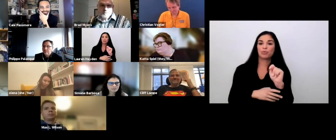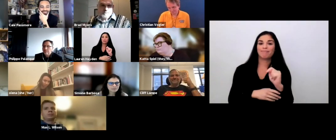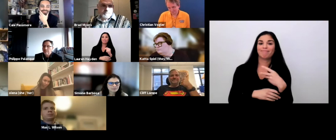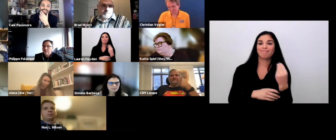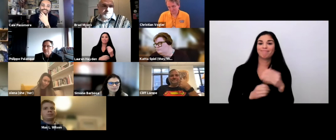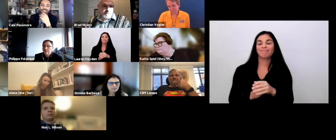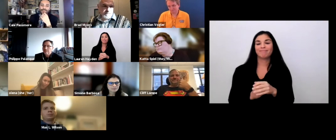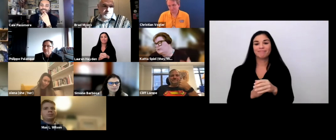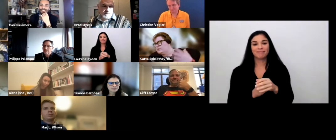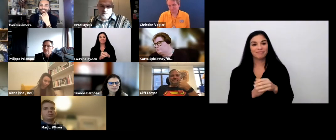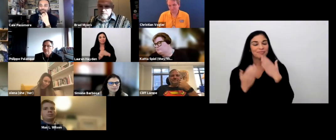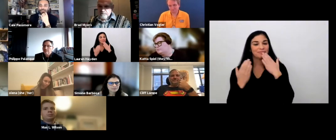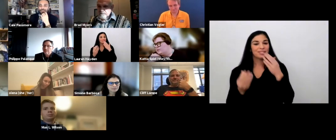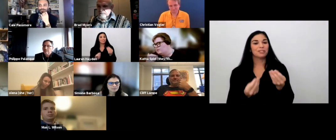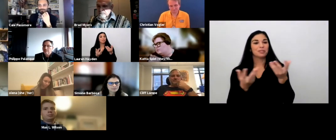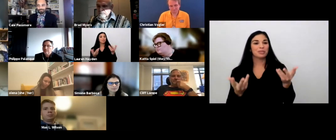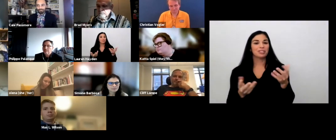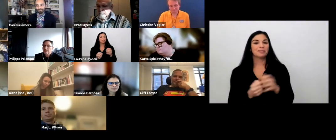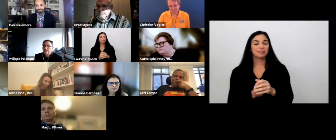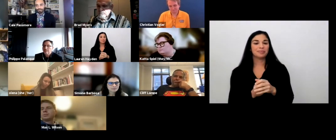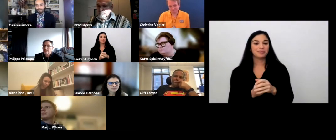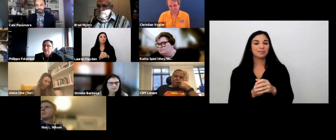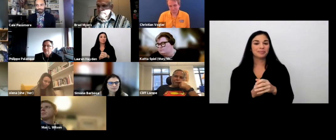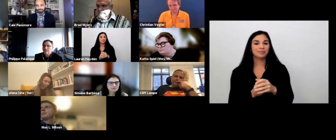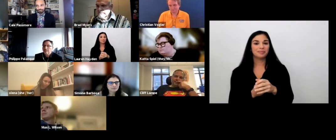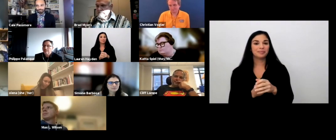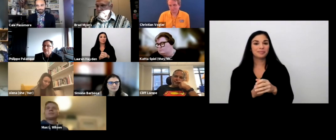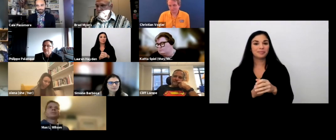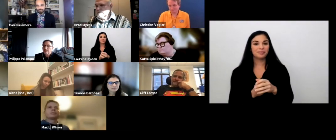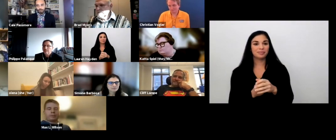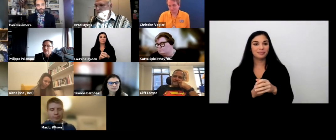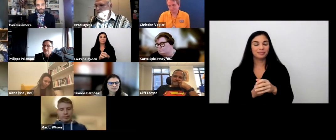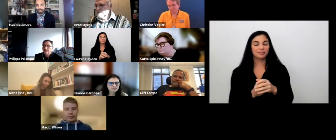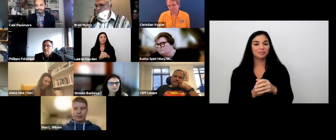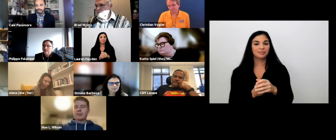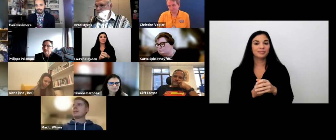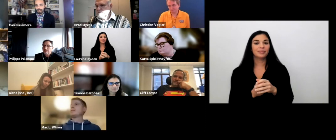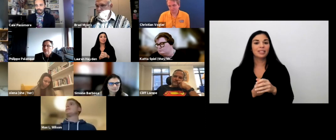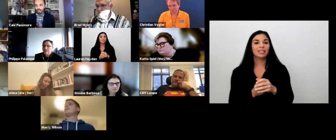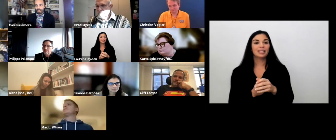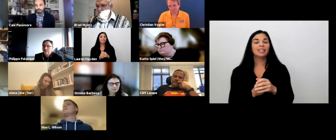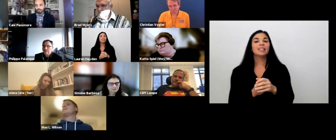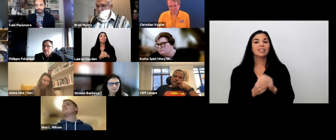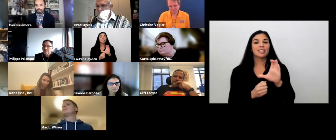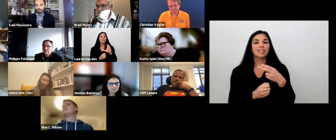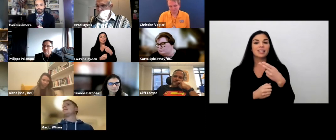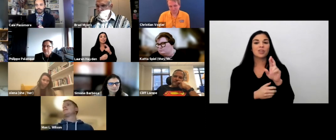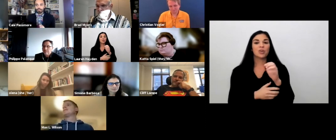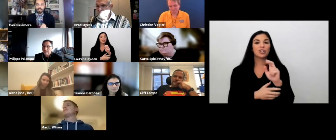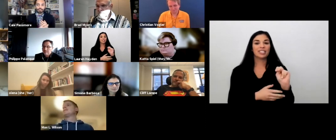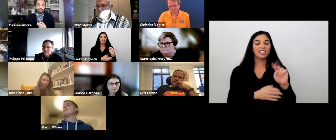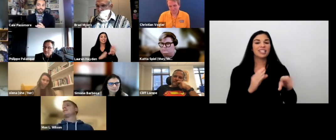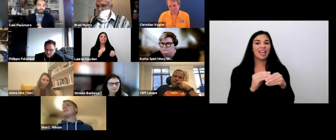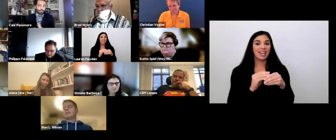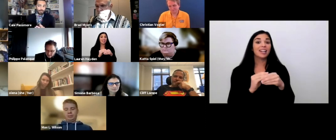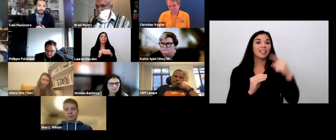Thank you so much. Christian has added in chat, I think it bears repeating that we should try to